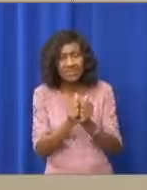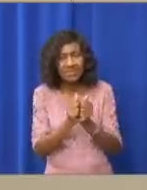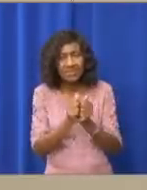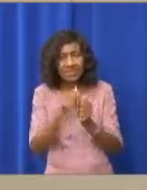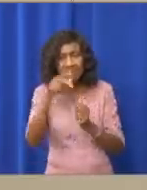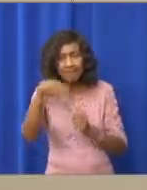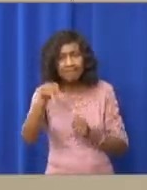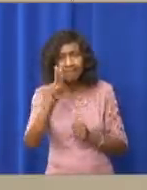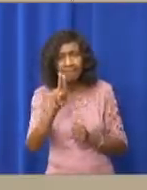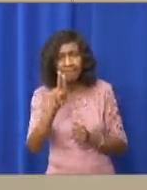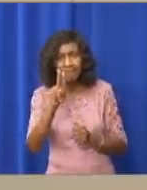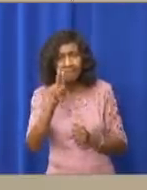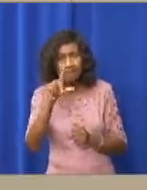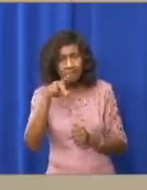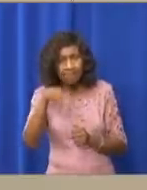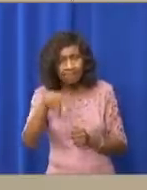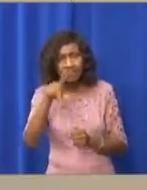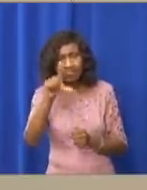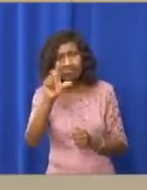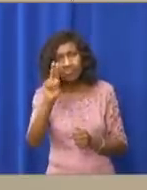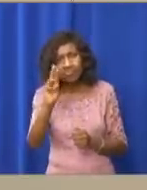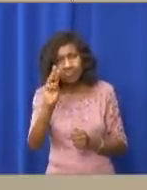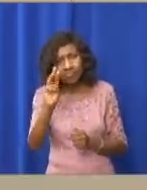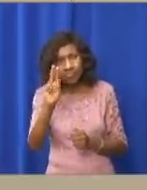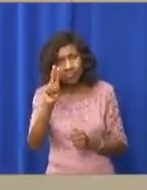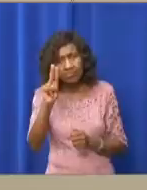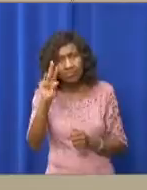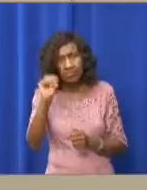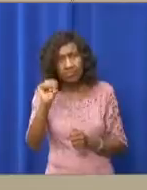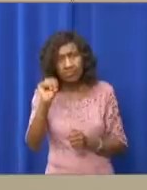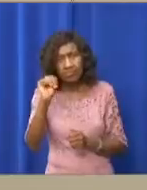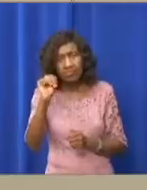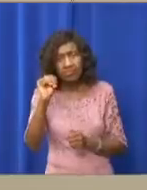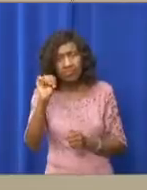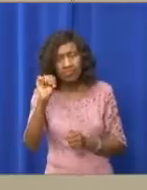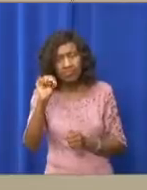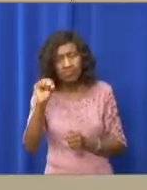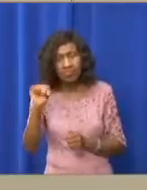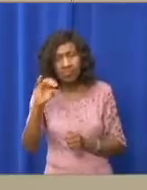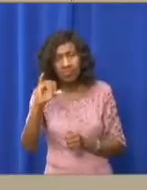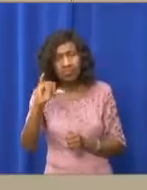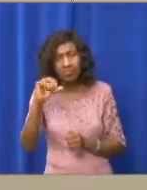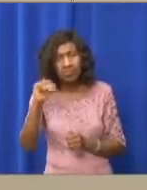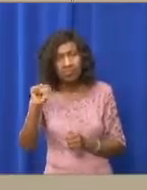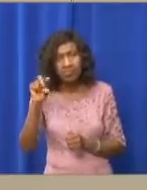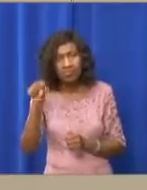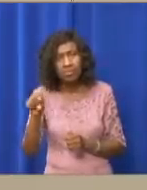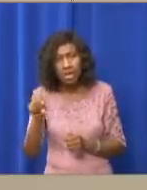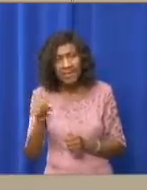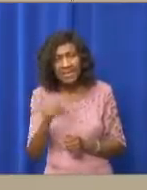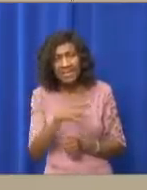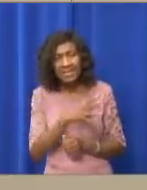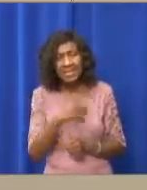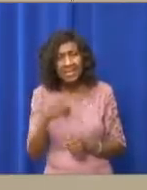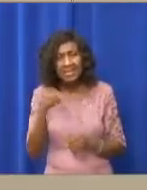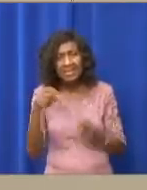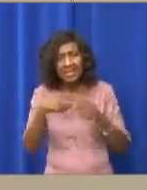air conditioning, and similar services.